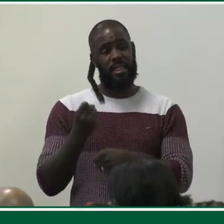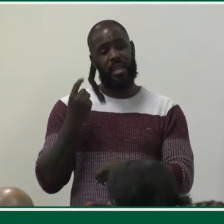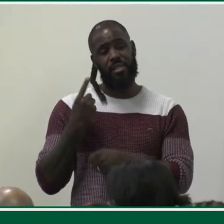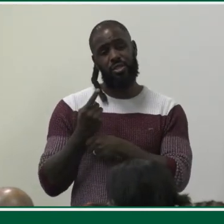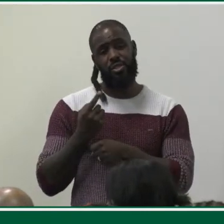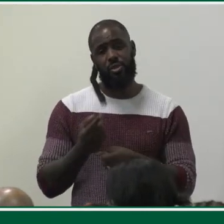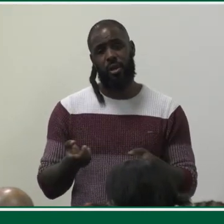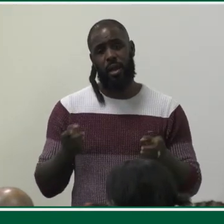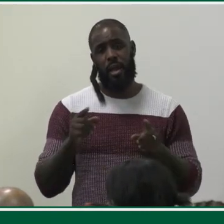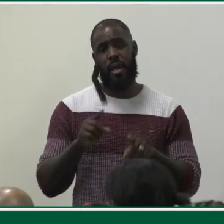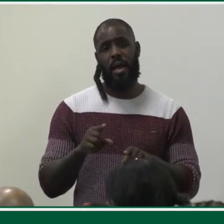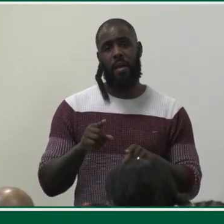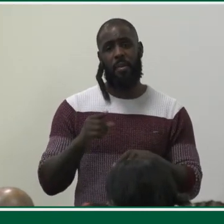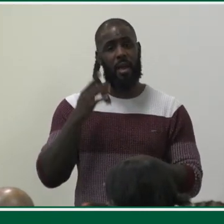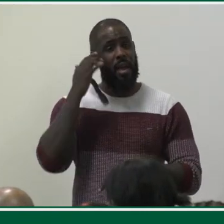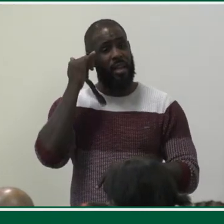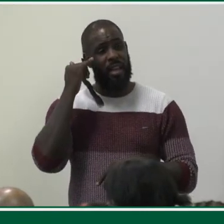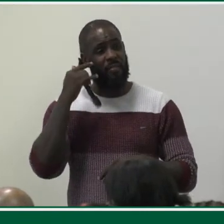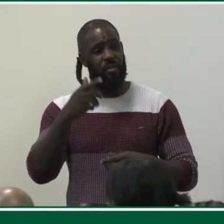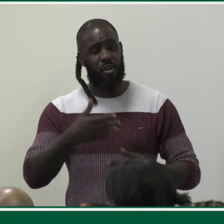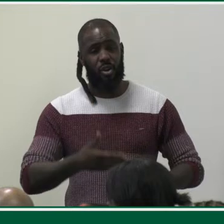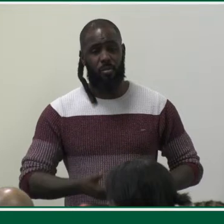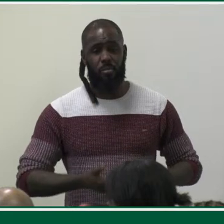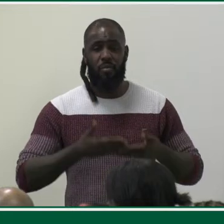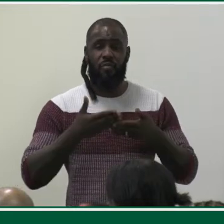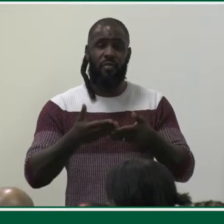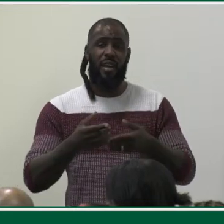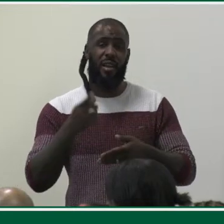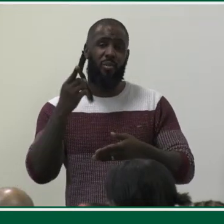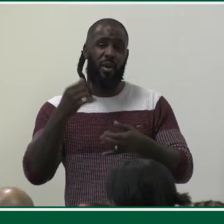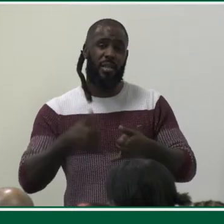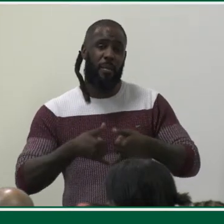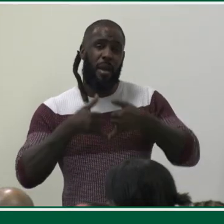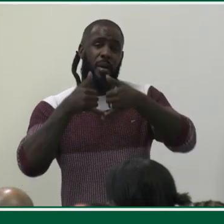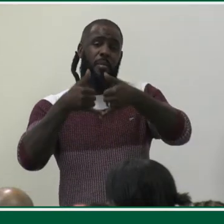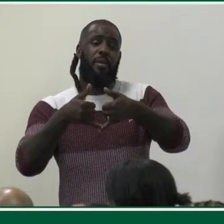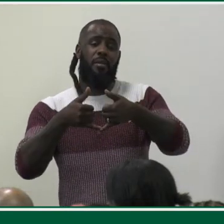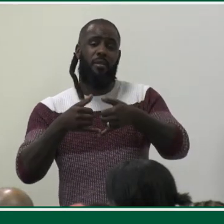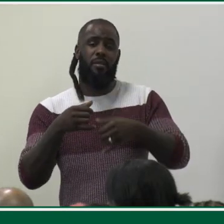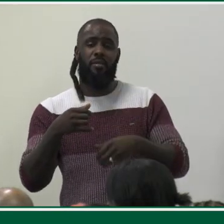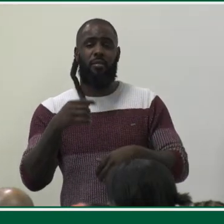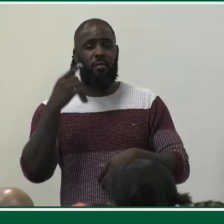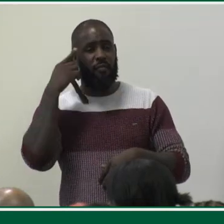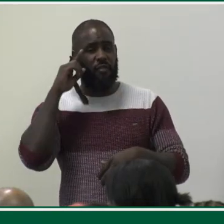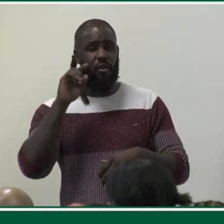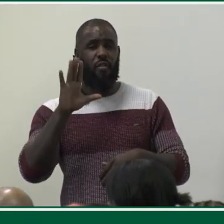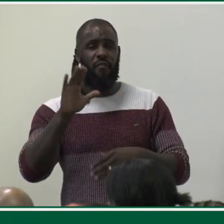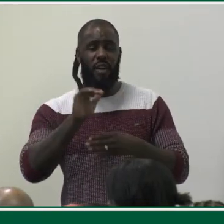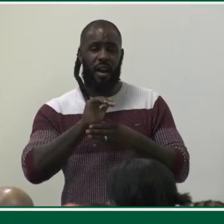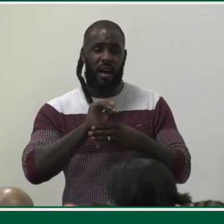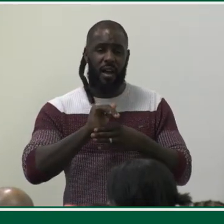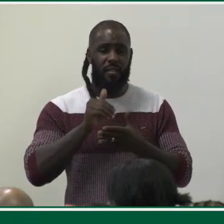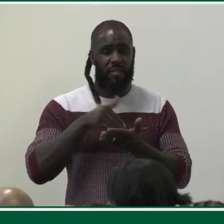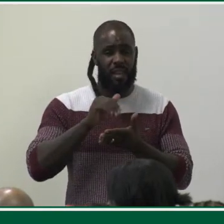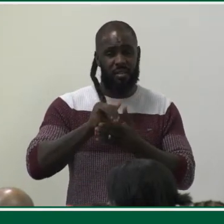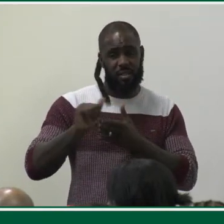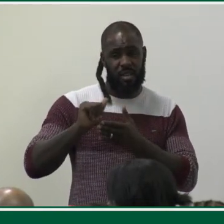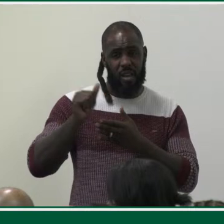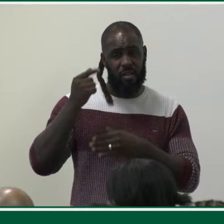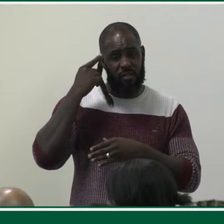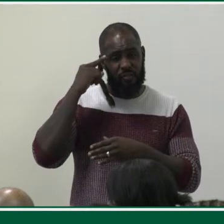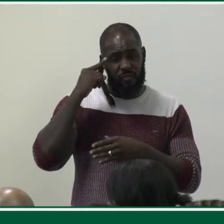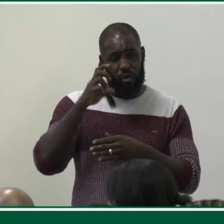was providing a one-time grant of up to $5,000 for transfer students who were interested in going to an